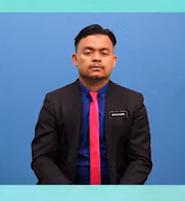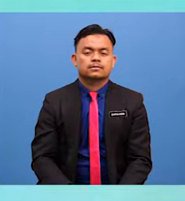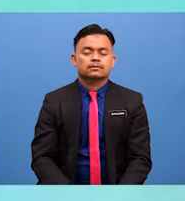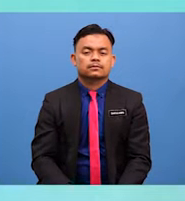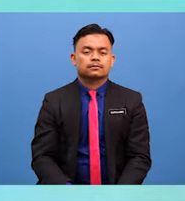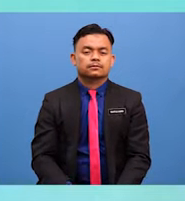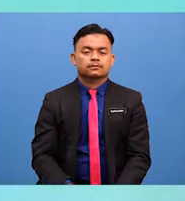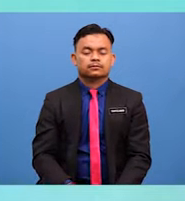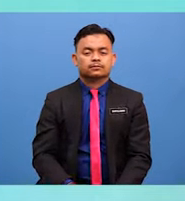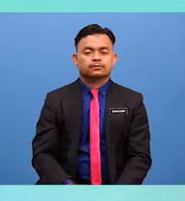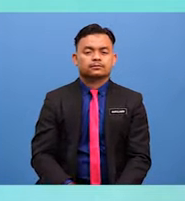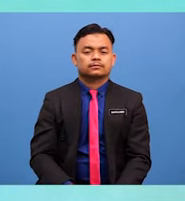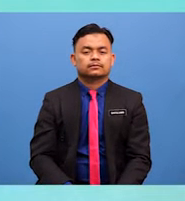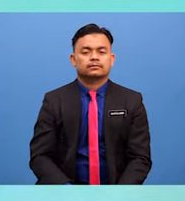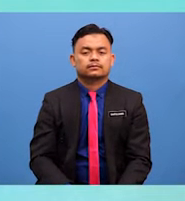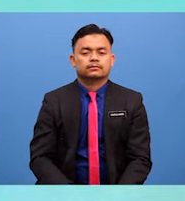Education is the key.